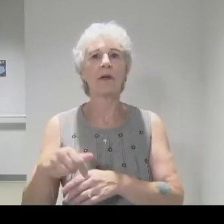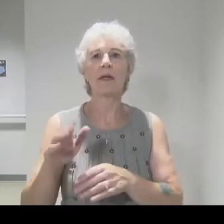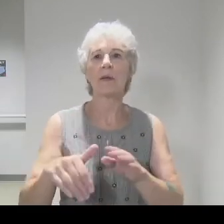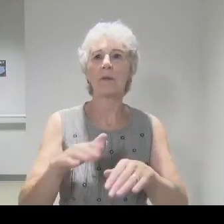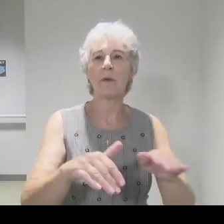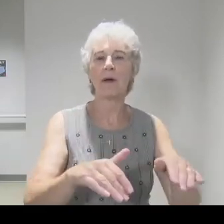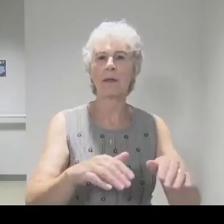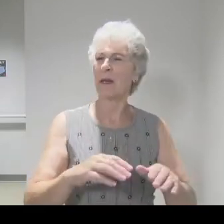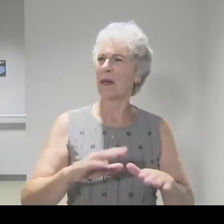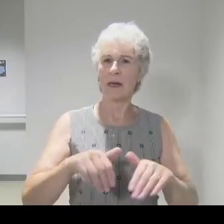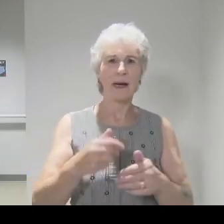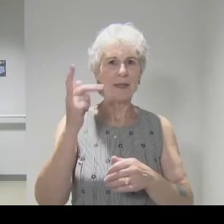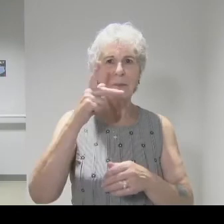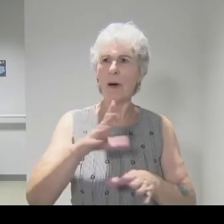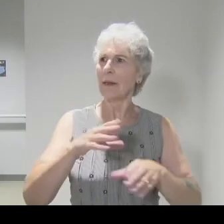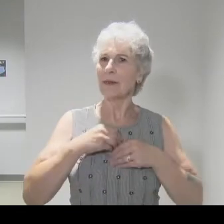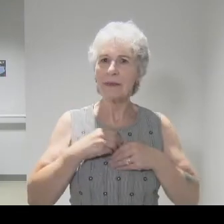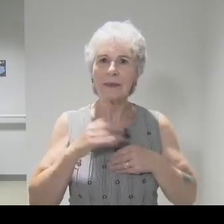I mean, how did Paul put up with that?